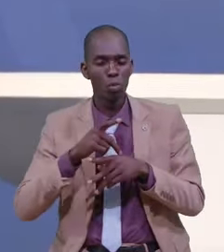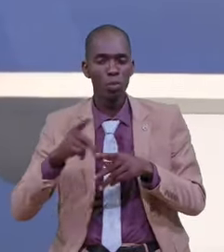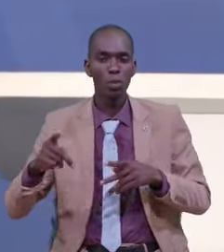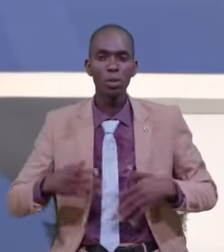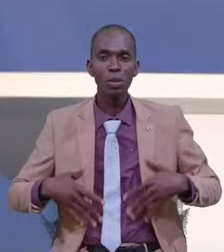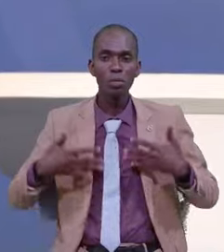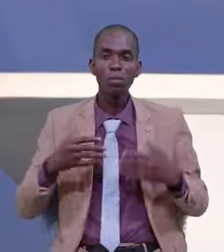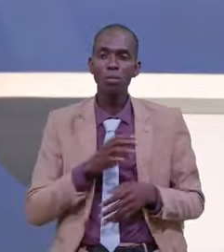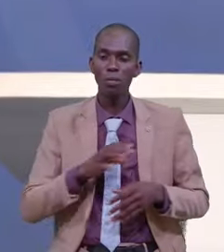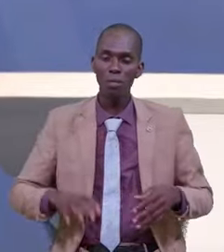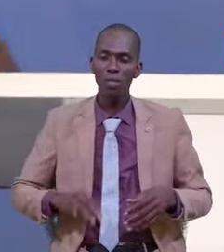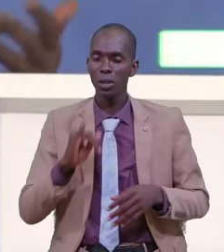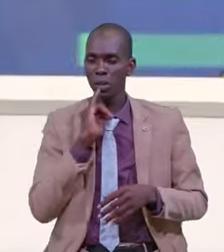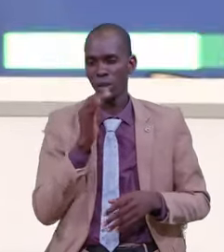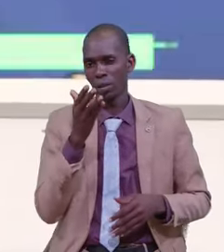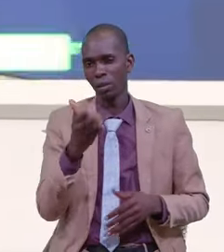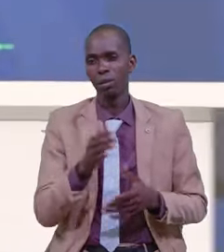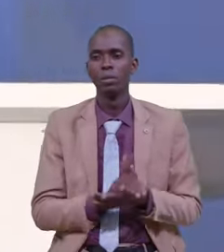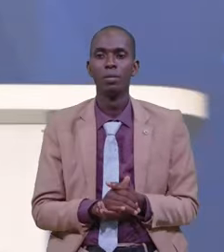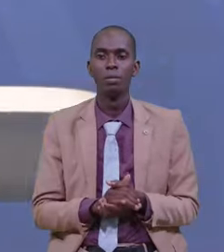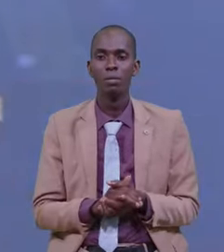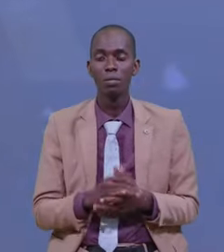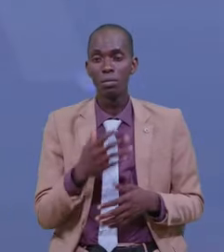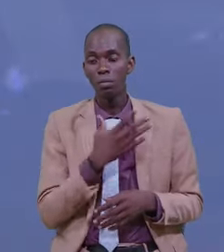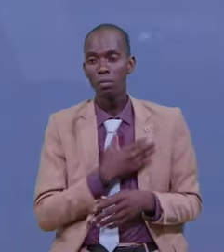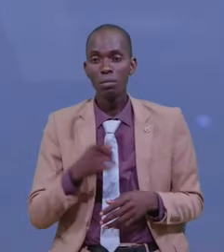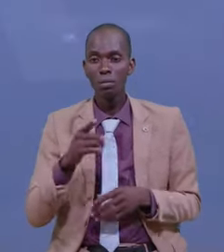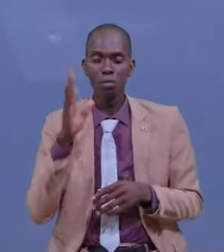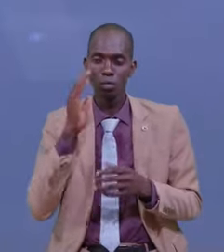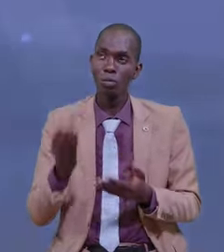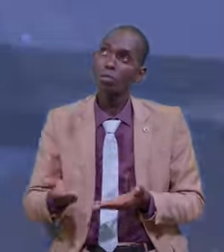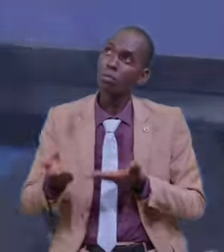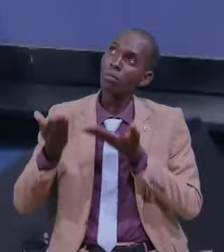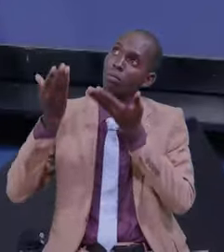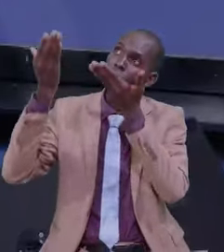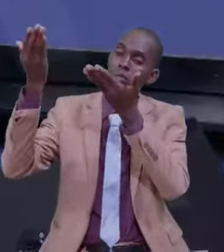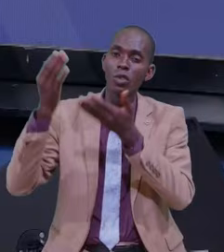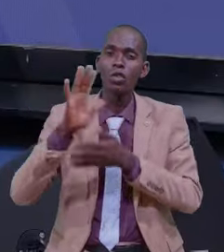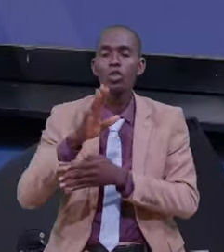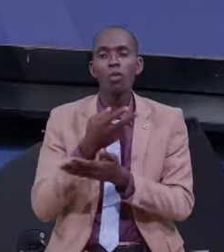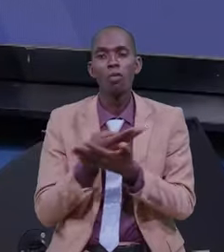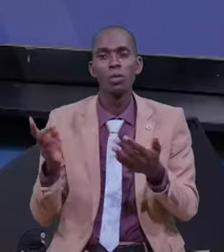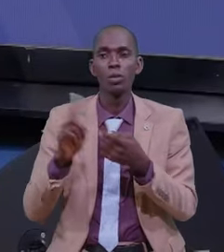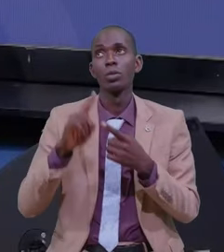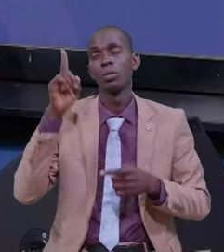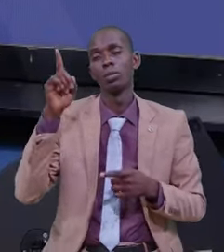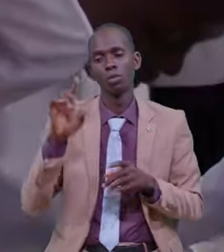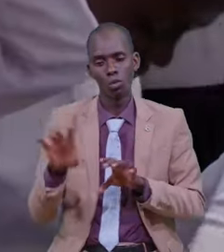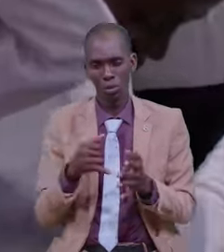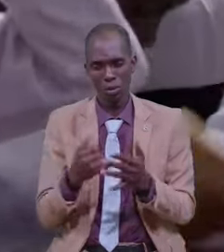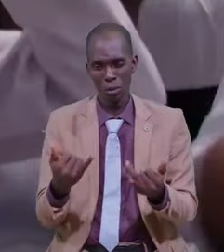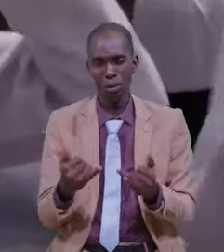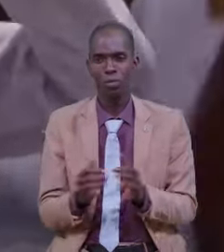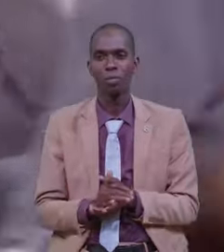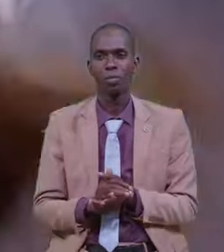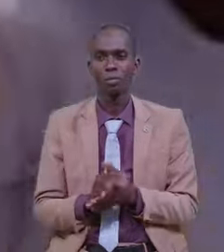is there. Hand over the failure unto him. Do that. Say,